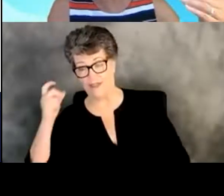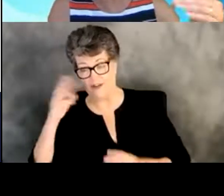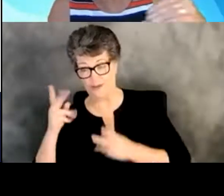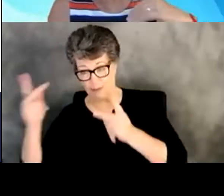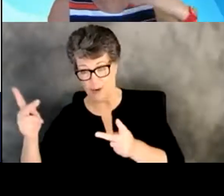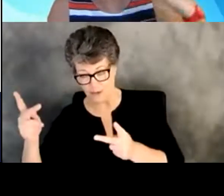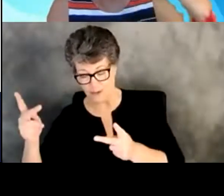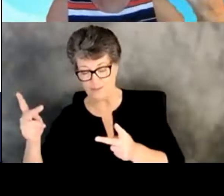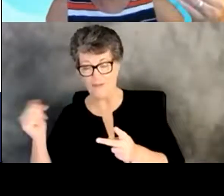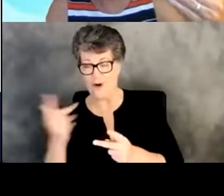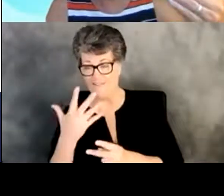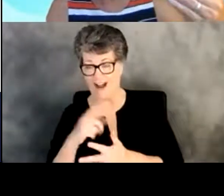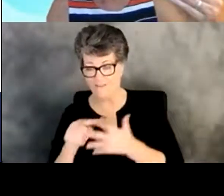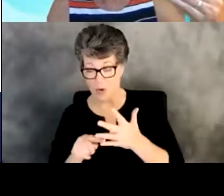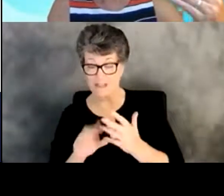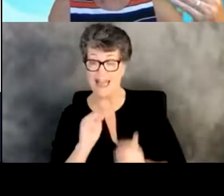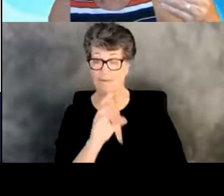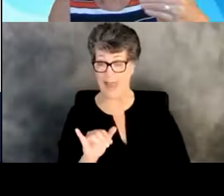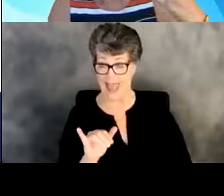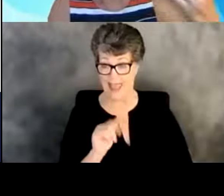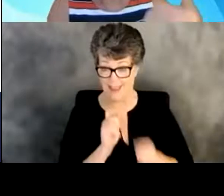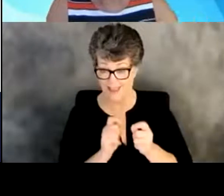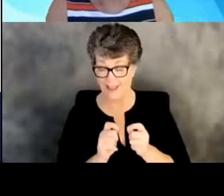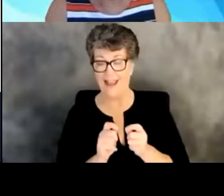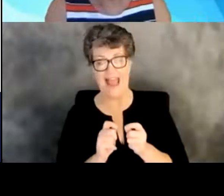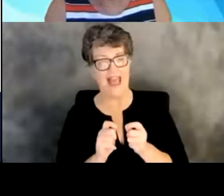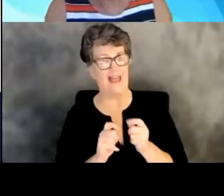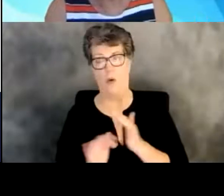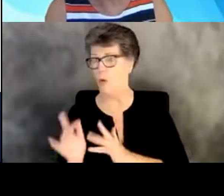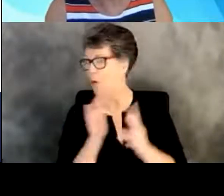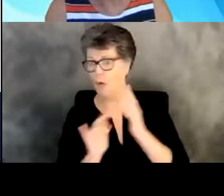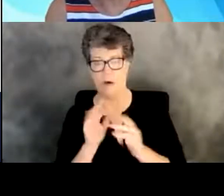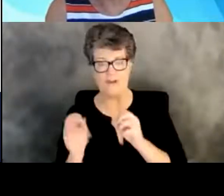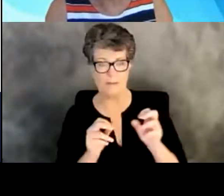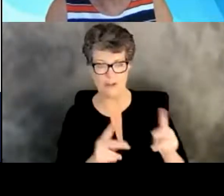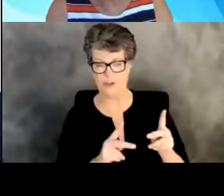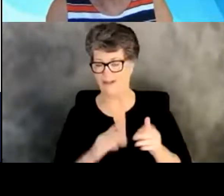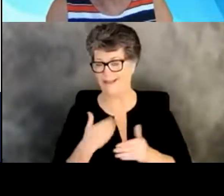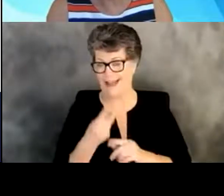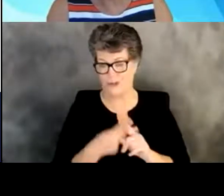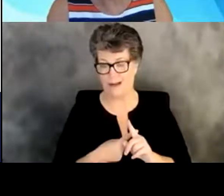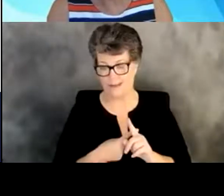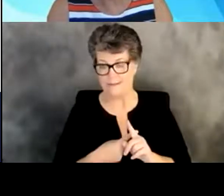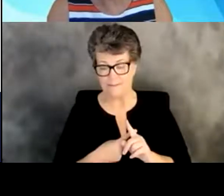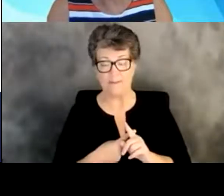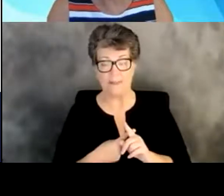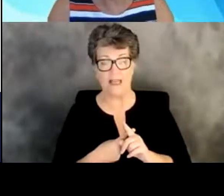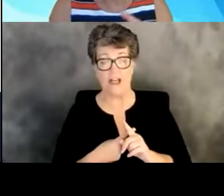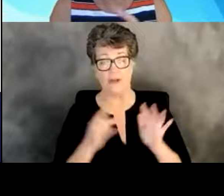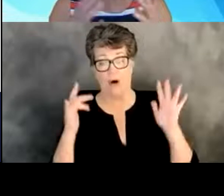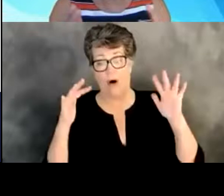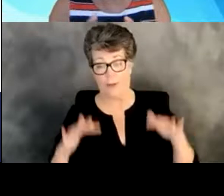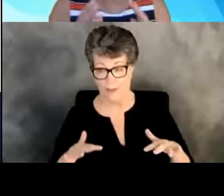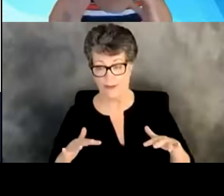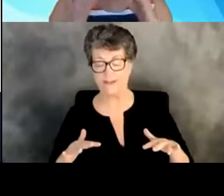across all 5 goals in May. And then it's just been a whirlwind, as you know, of opportunity the last 2 months. And so as that all comes out, we